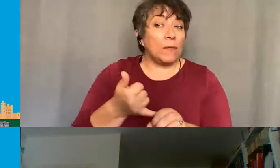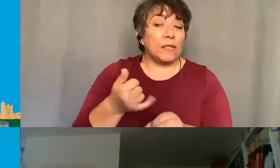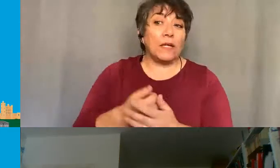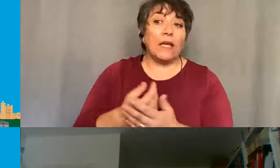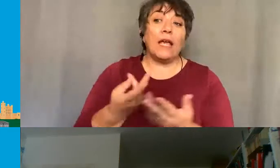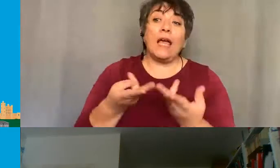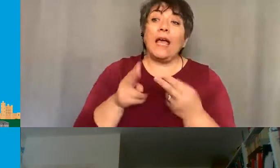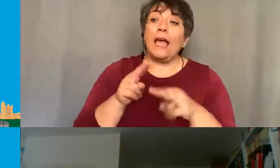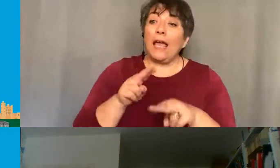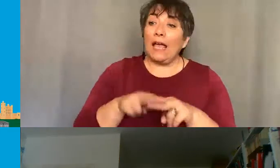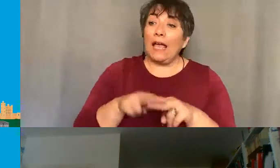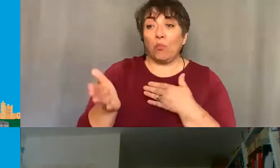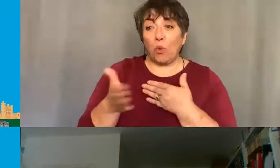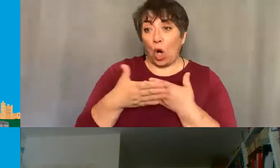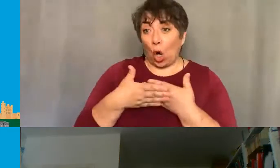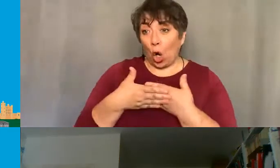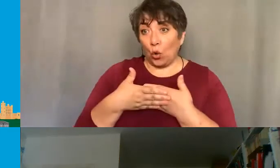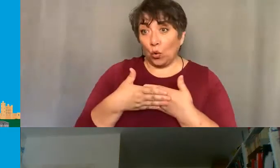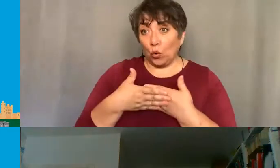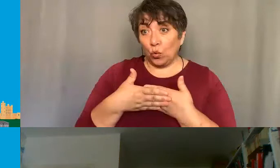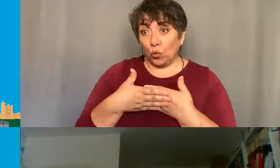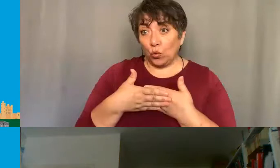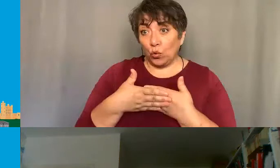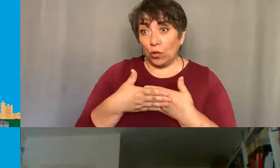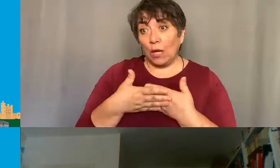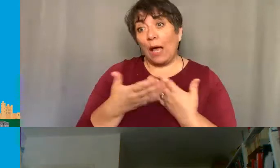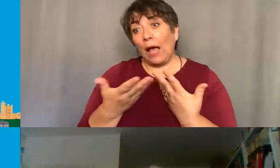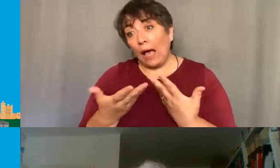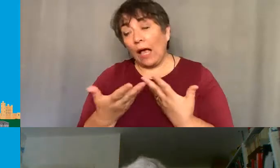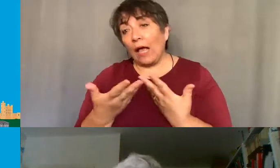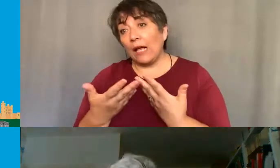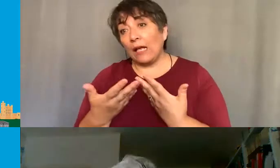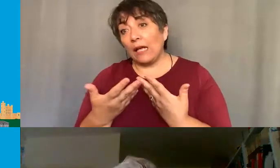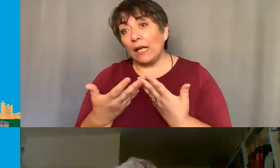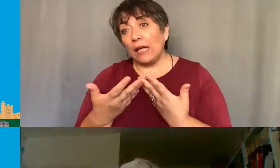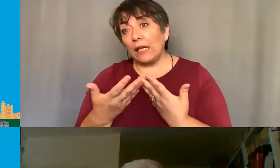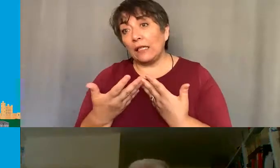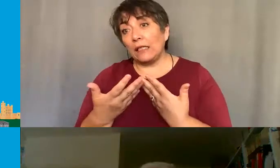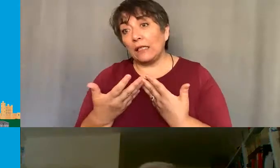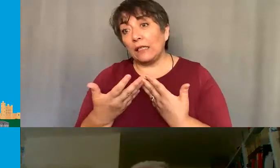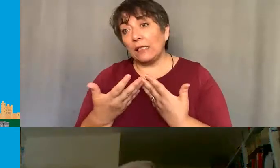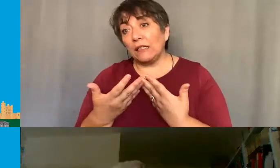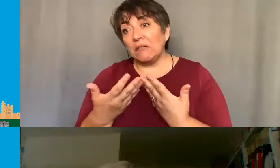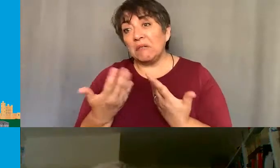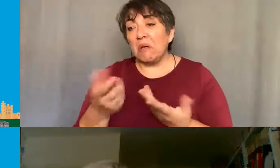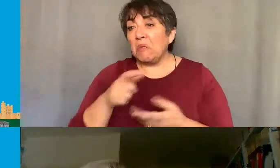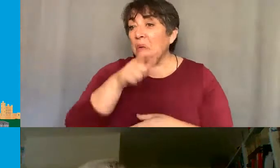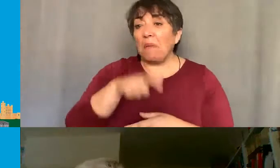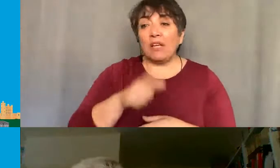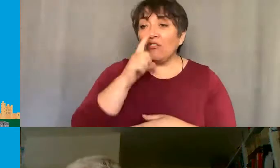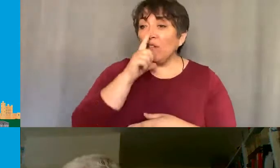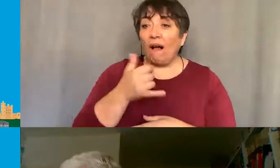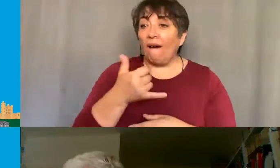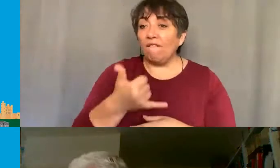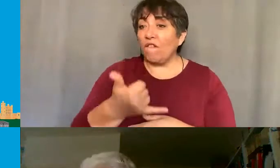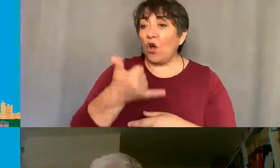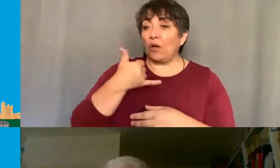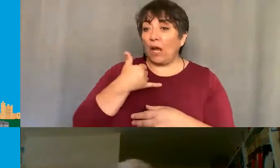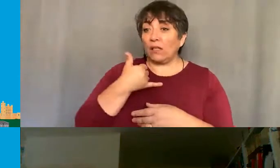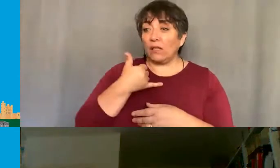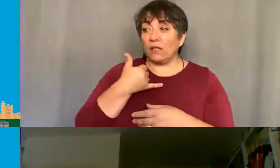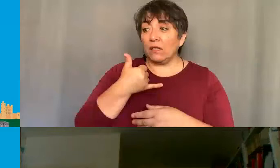closed, for instance, and the patient hadn't called us back to check if it had been signed, then they would call the GP surgery while they're still open. If it's out of hours for the